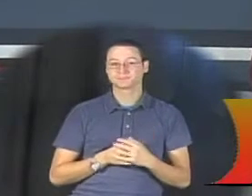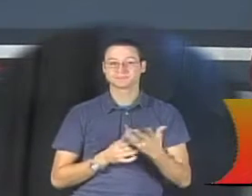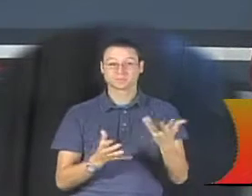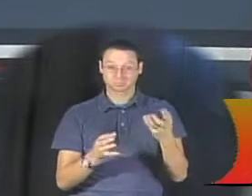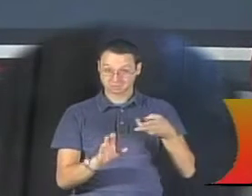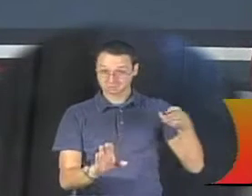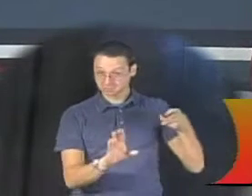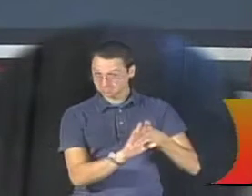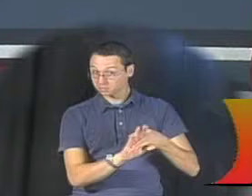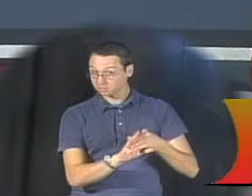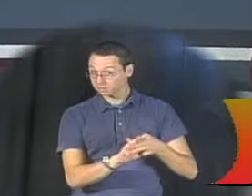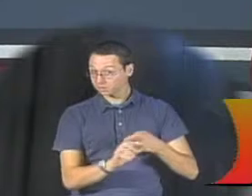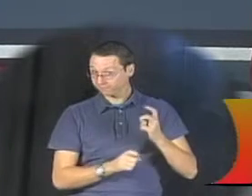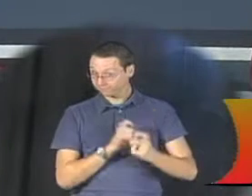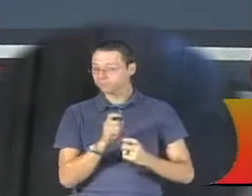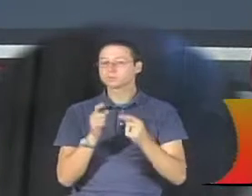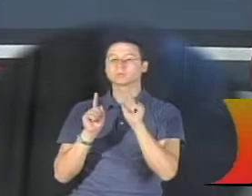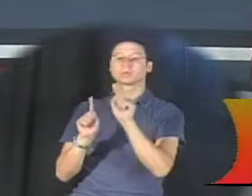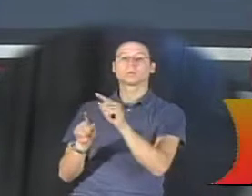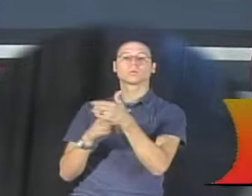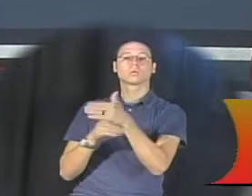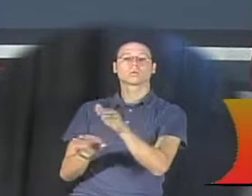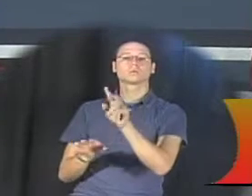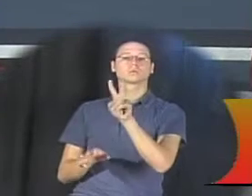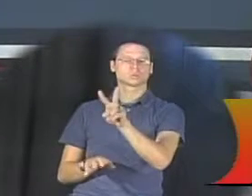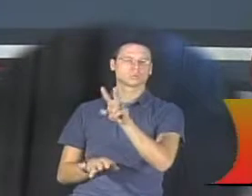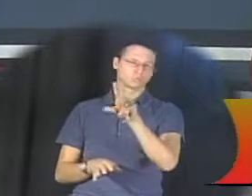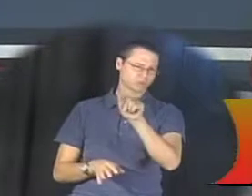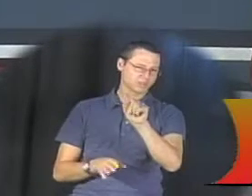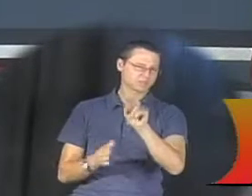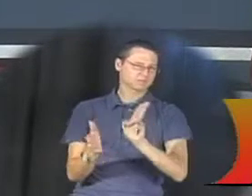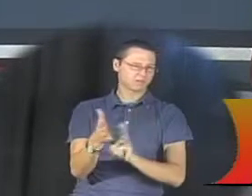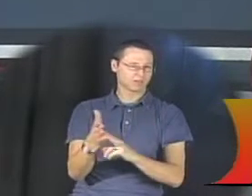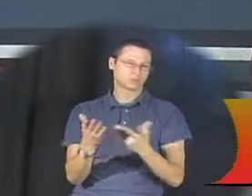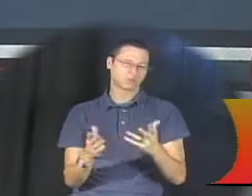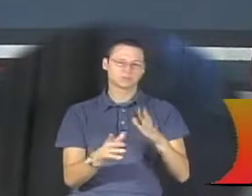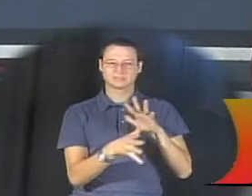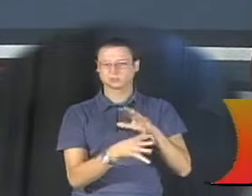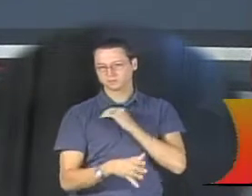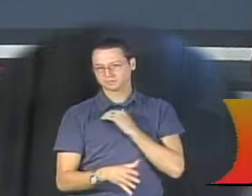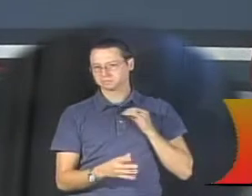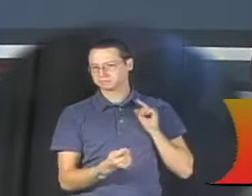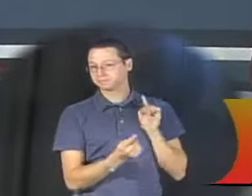to participate, come to room 220 to sign up for a time or see a class senior officer.